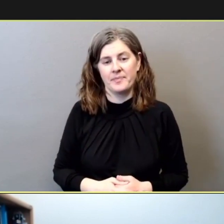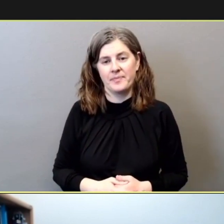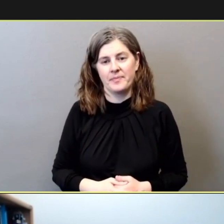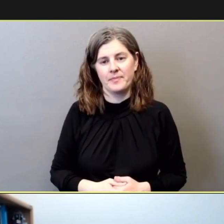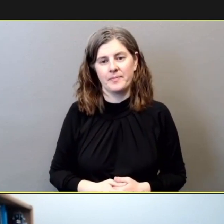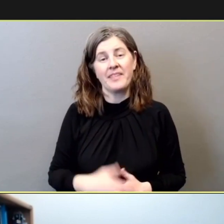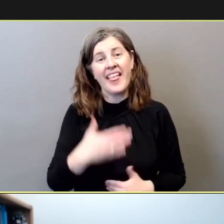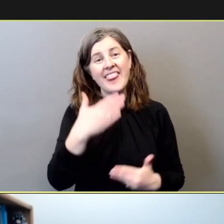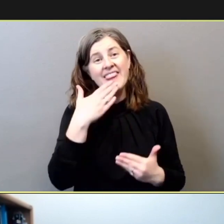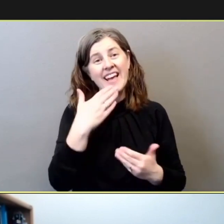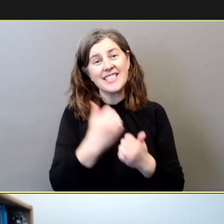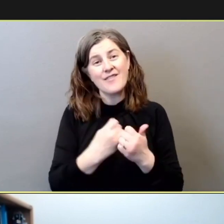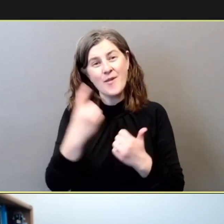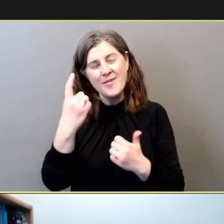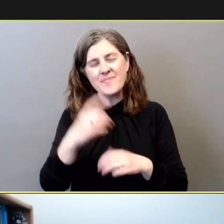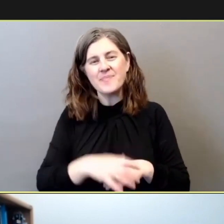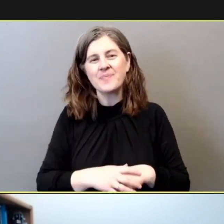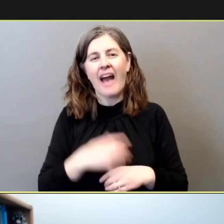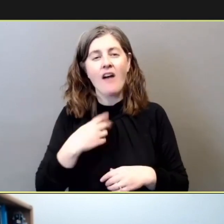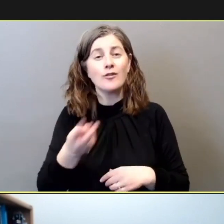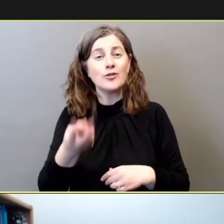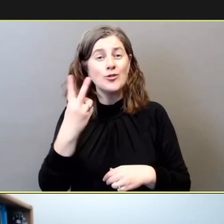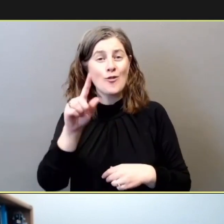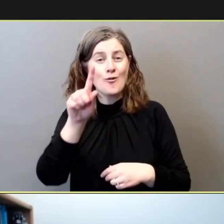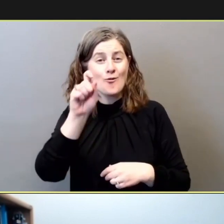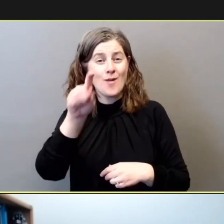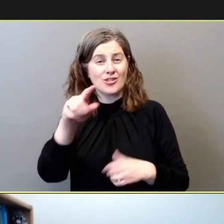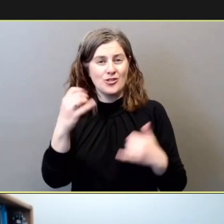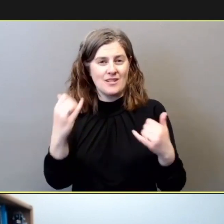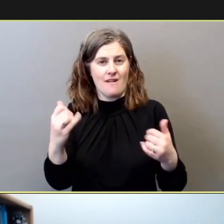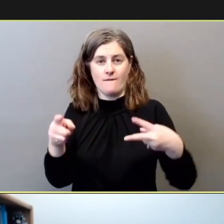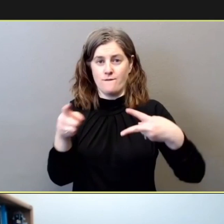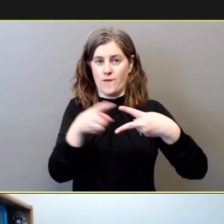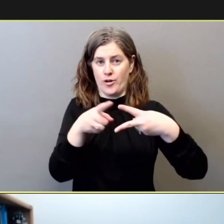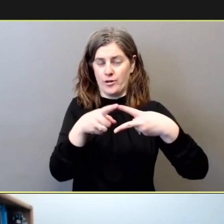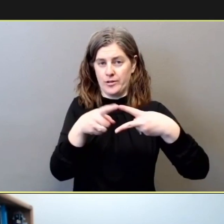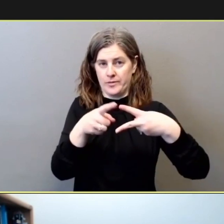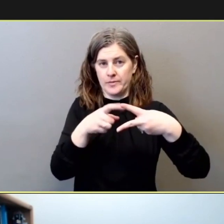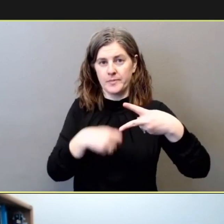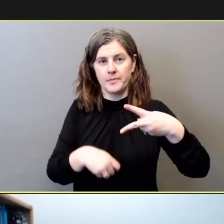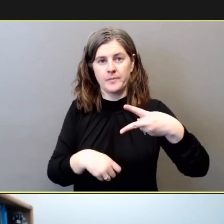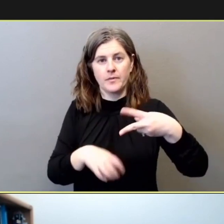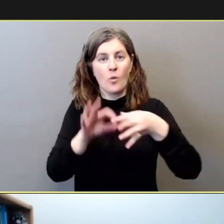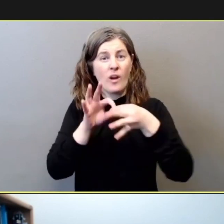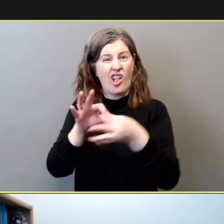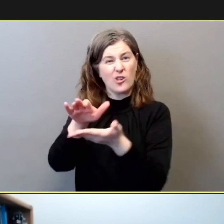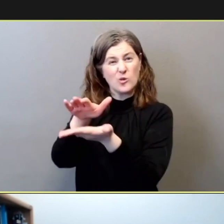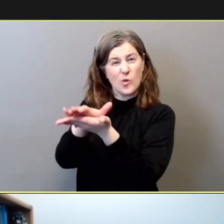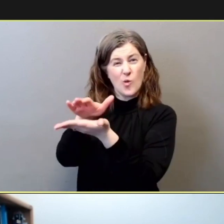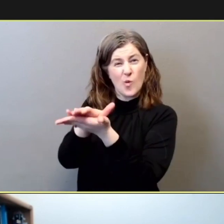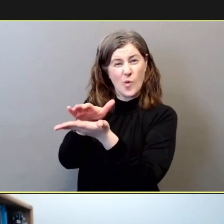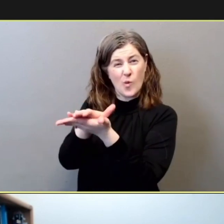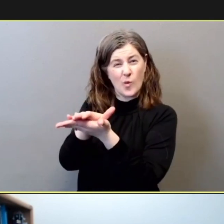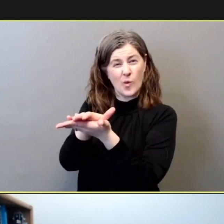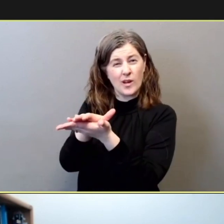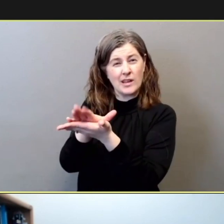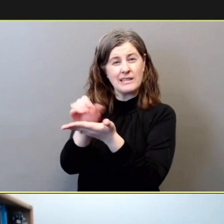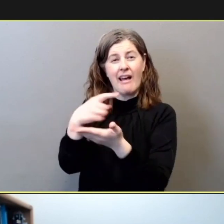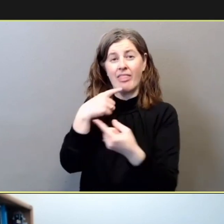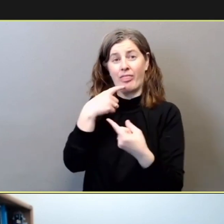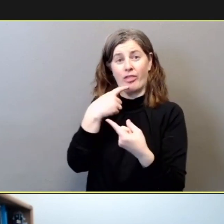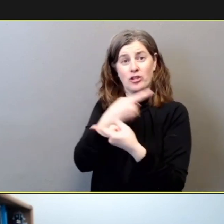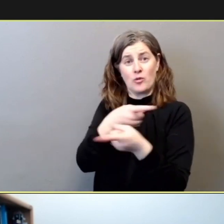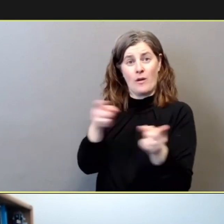Thanks, everybody. I have two questions today. The first one is regarding schools and the directive